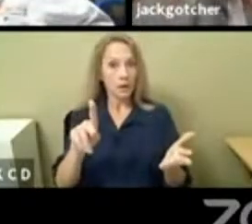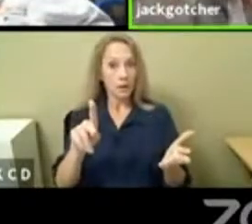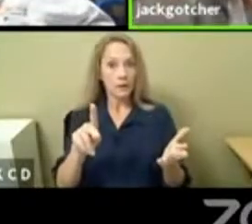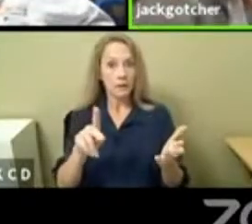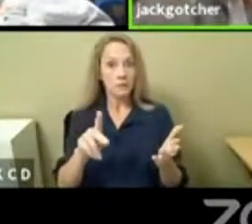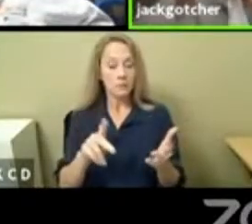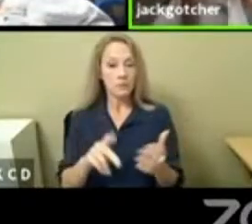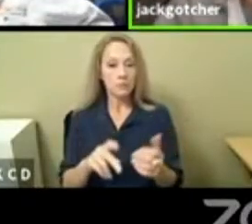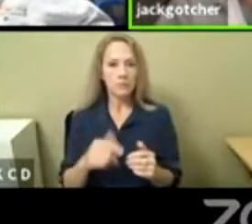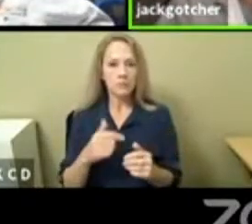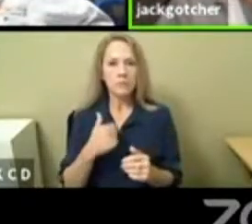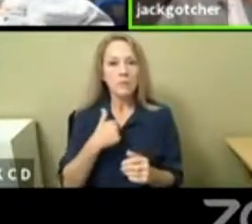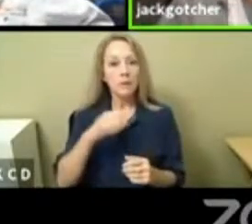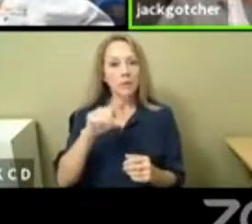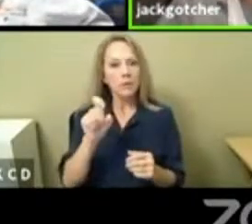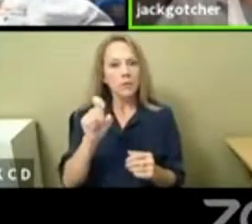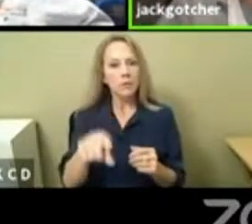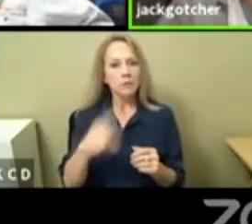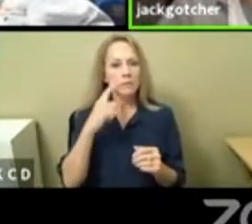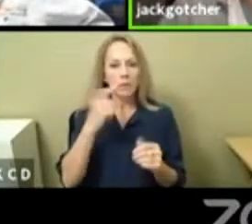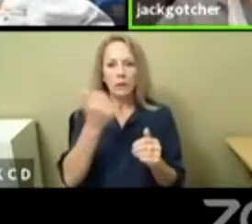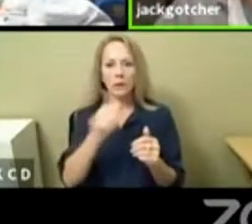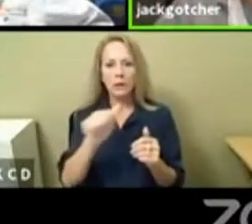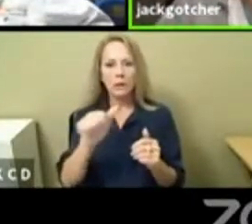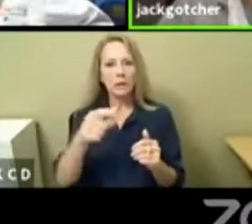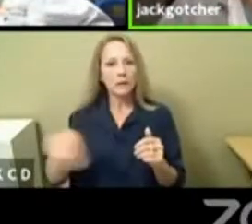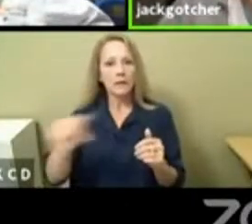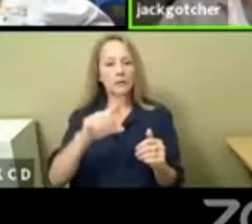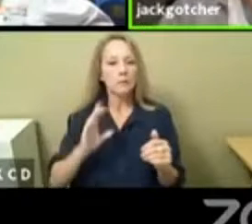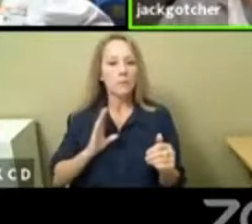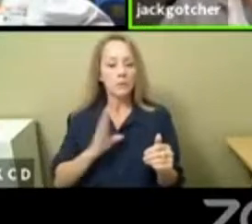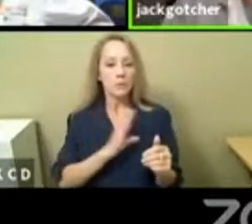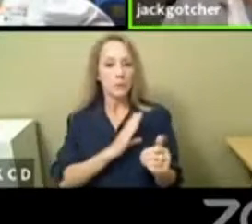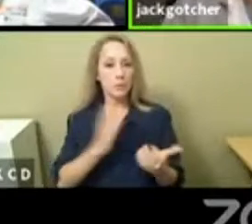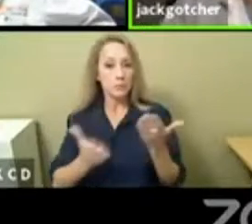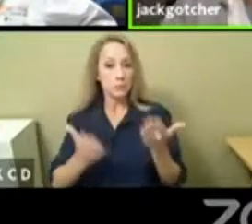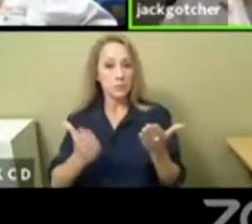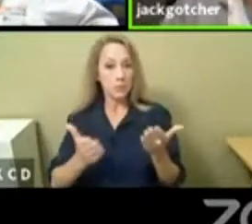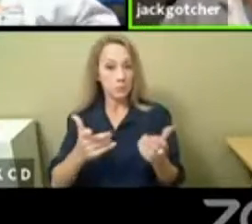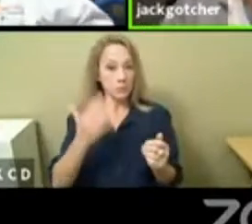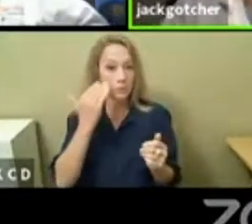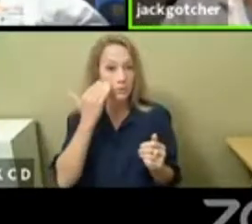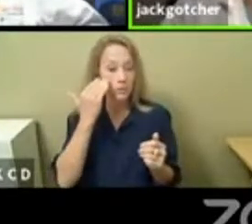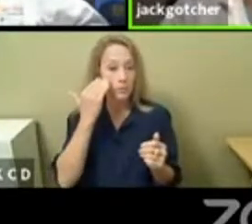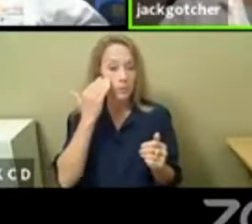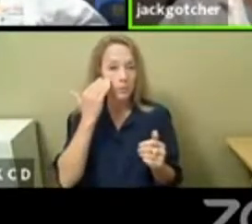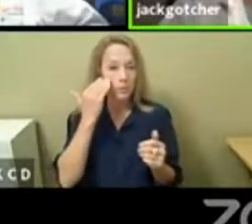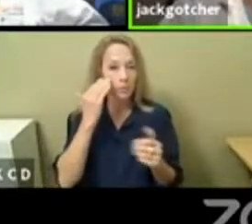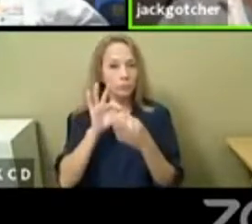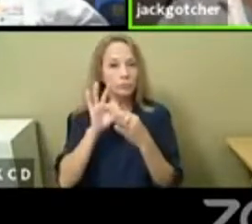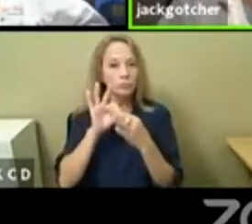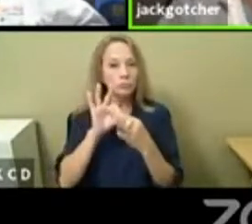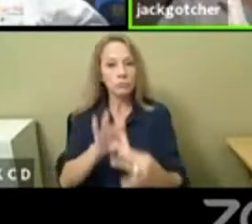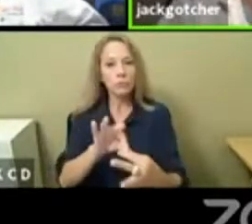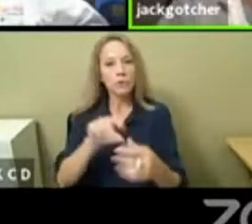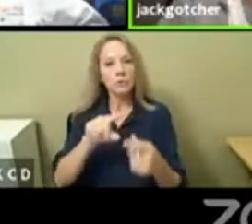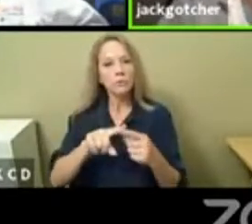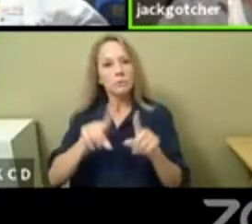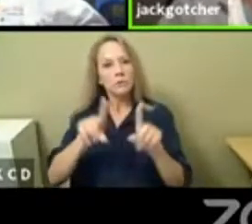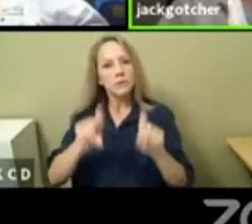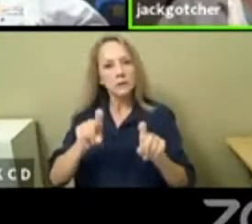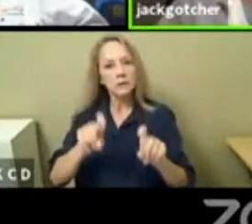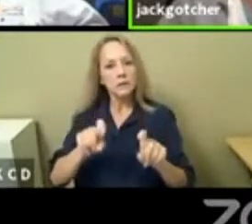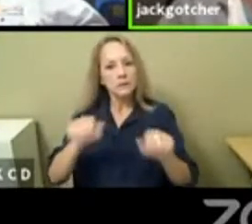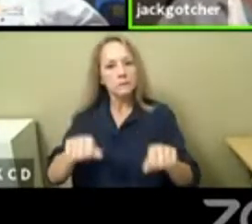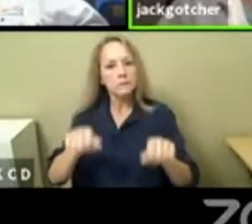I've got a question for any of the board members that may know about this, and this has to do with testing